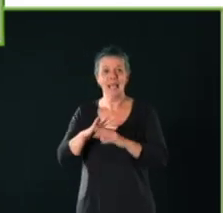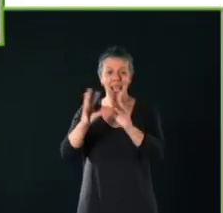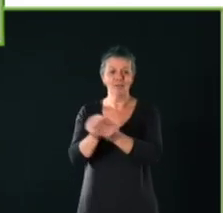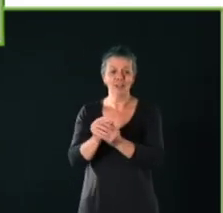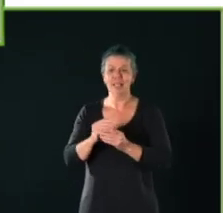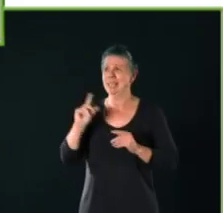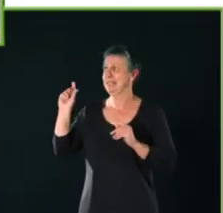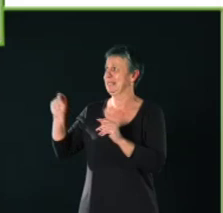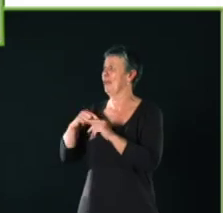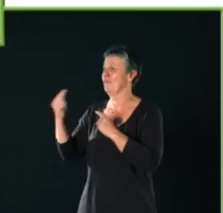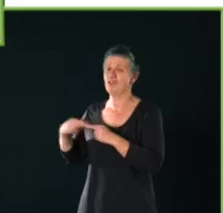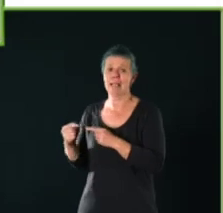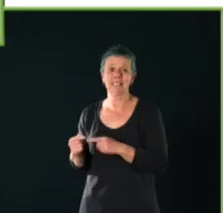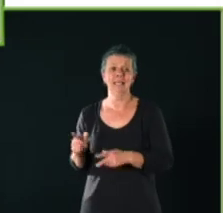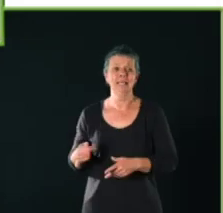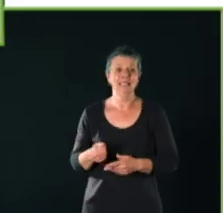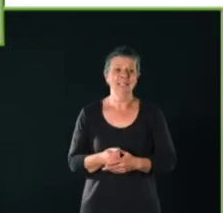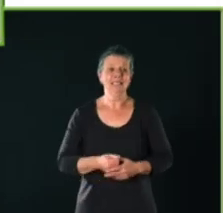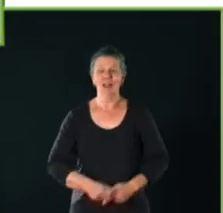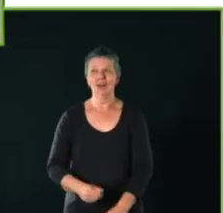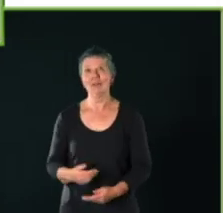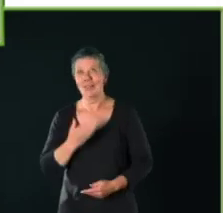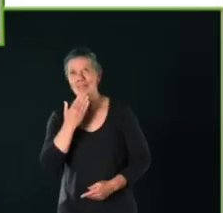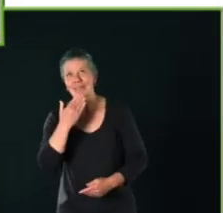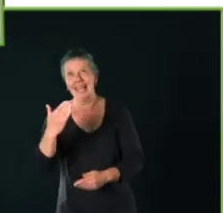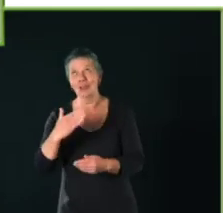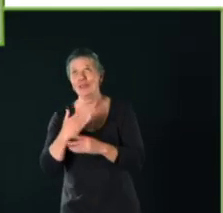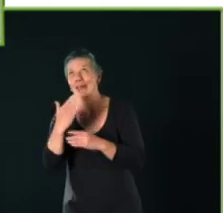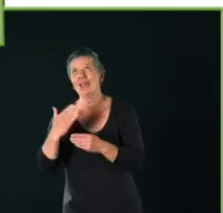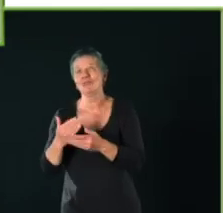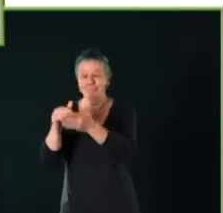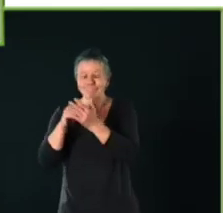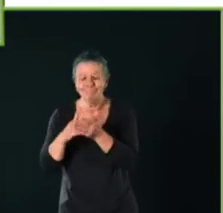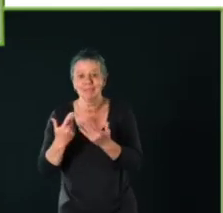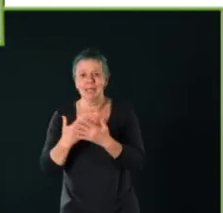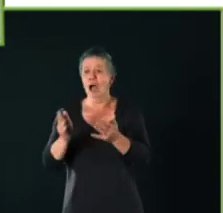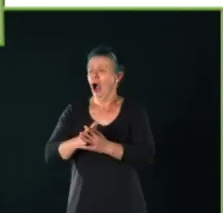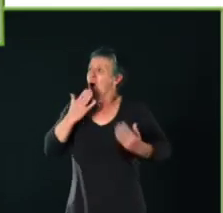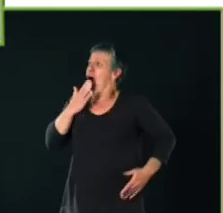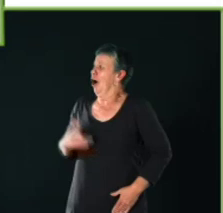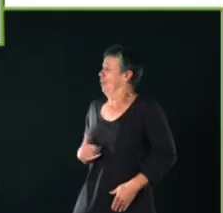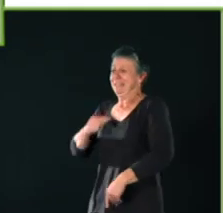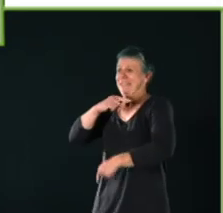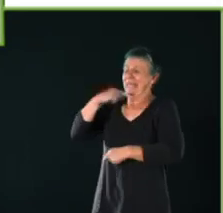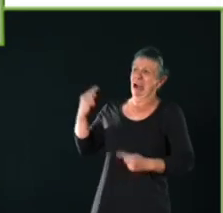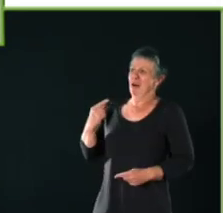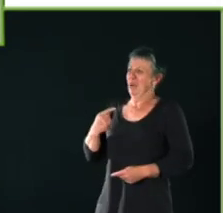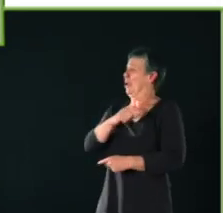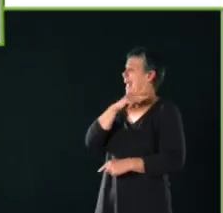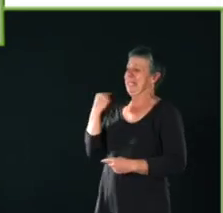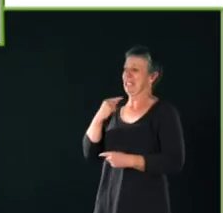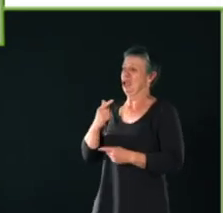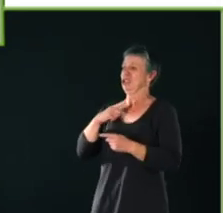did for us. I wonder if he'd look at us and think, gosh, you've really done well for me. Thanks, guys, I appreciate it. Oh, this is terrible.